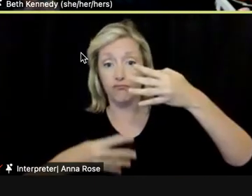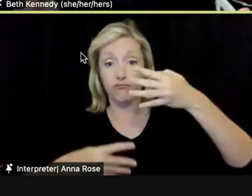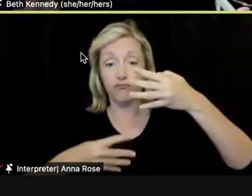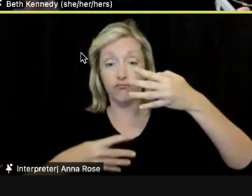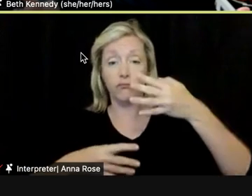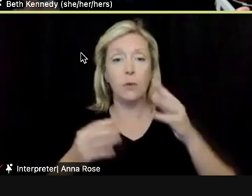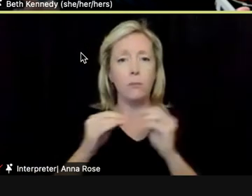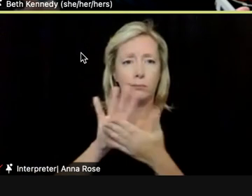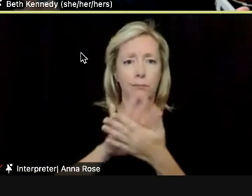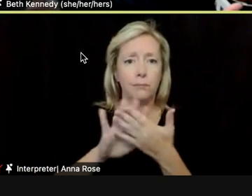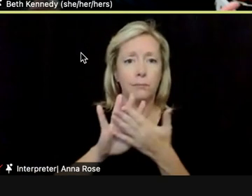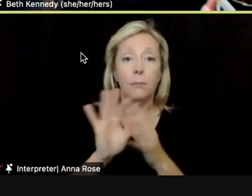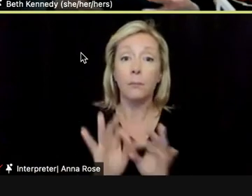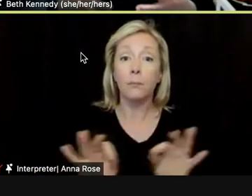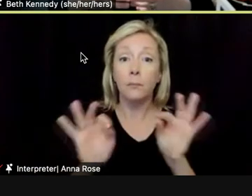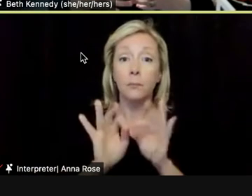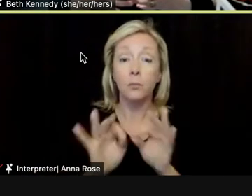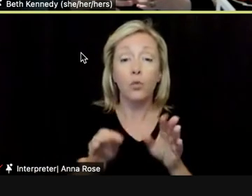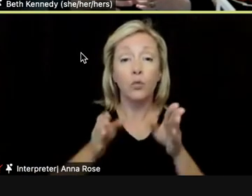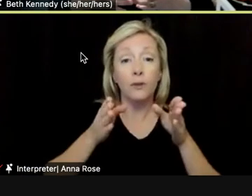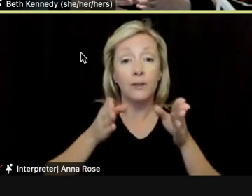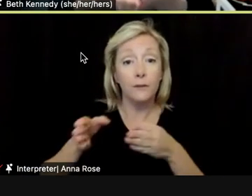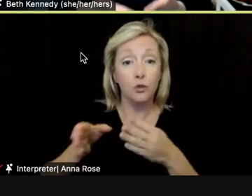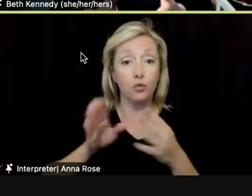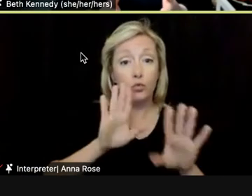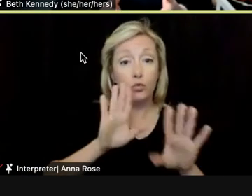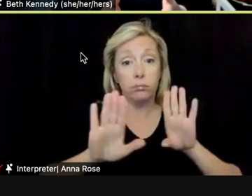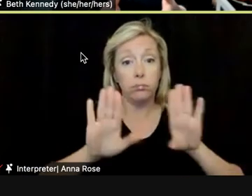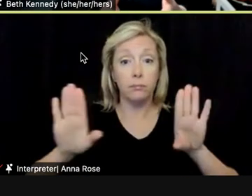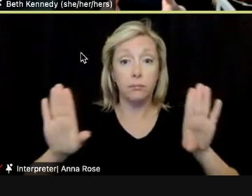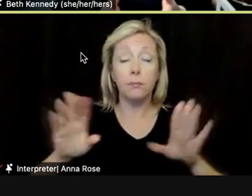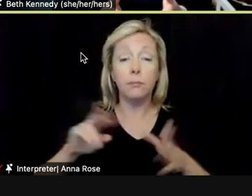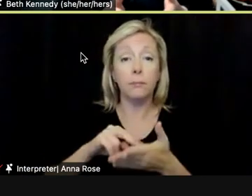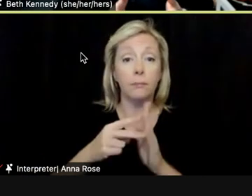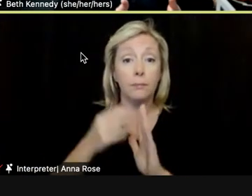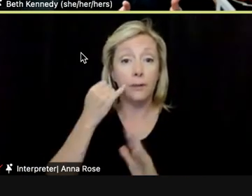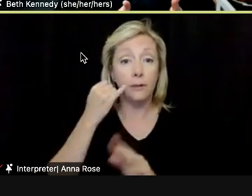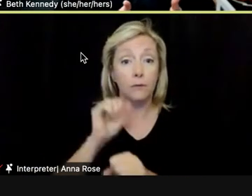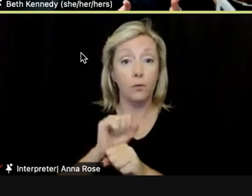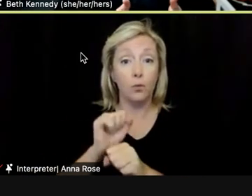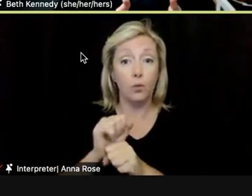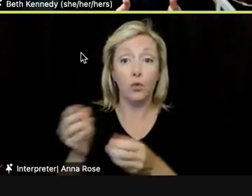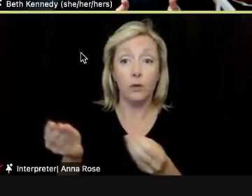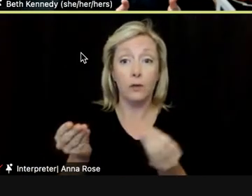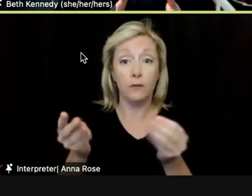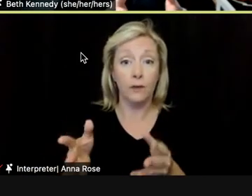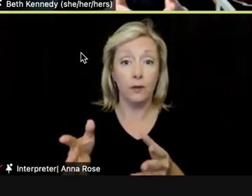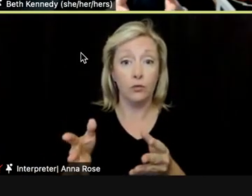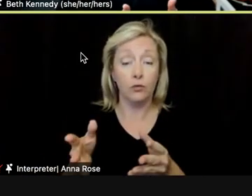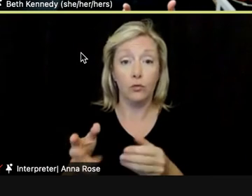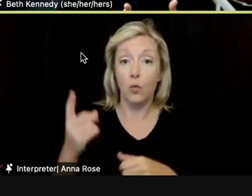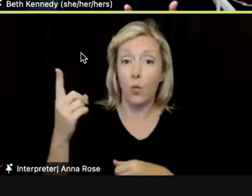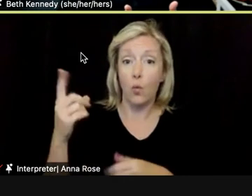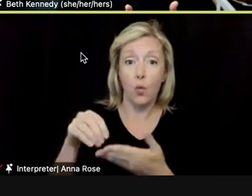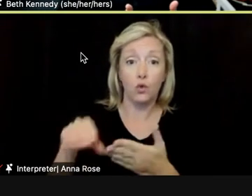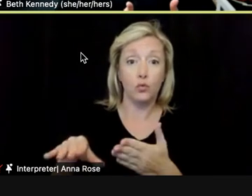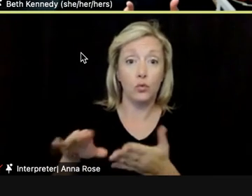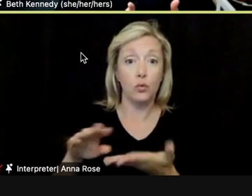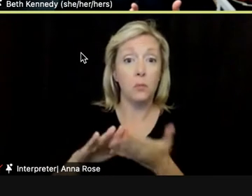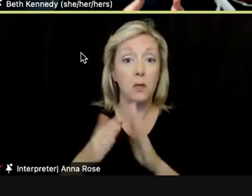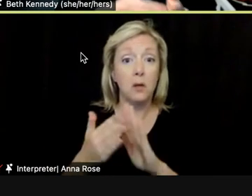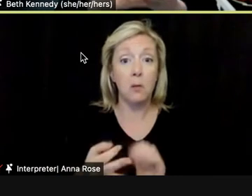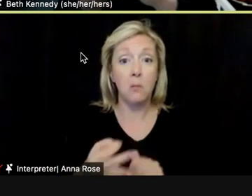we need to individualize. So when you're an intervener working with one student and you get really good at